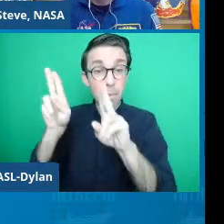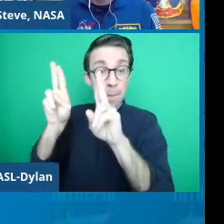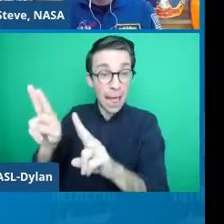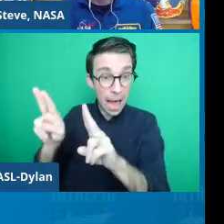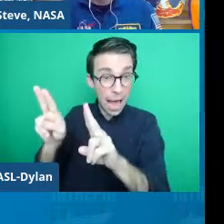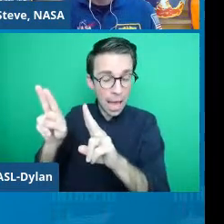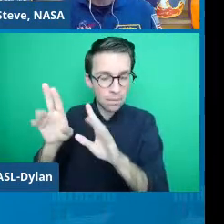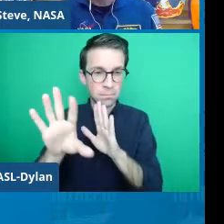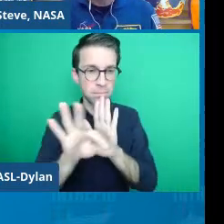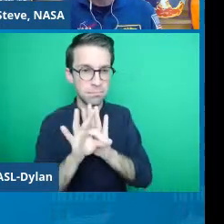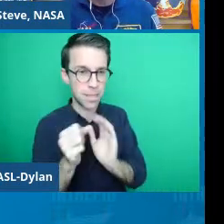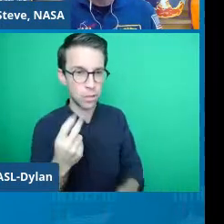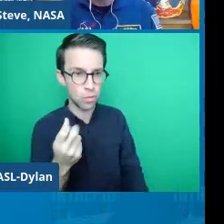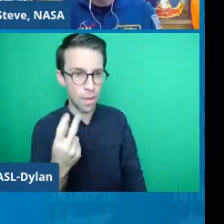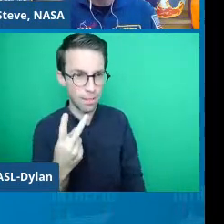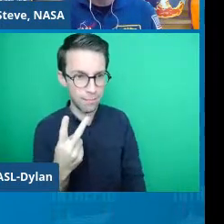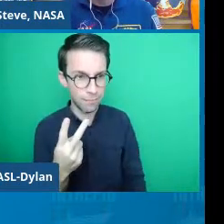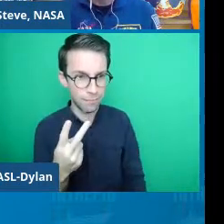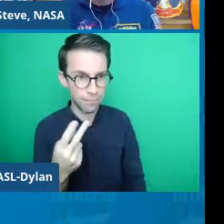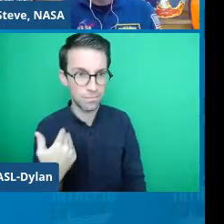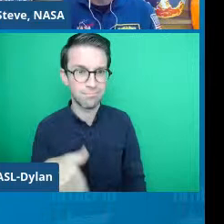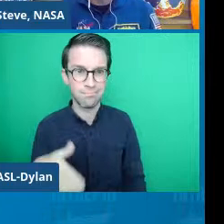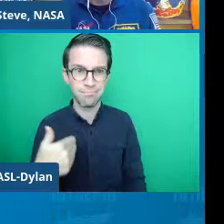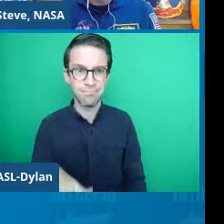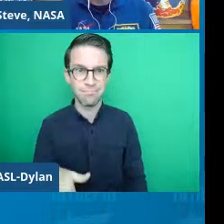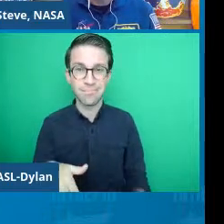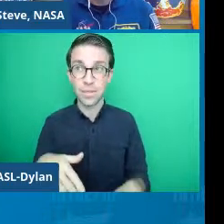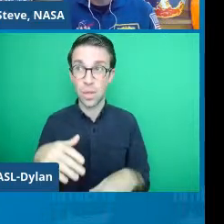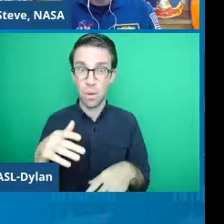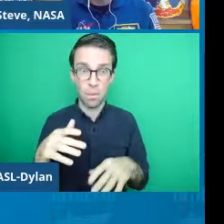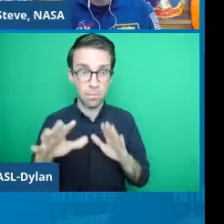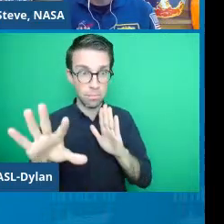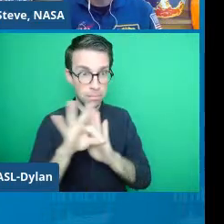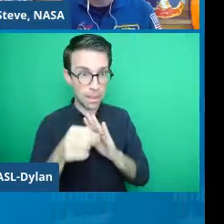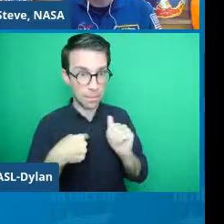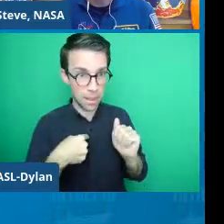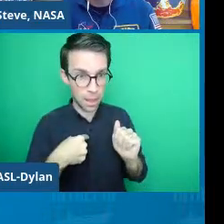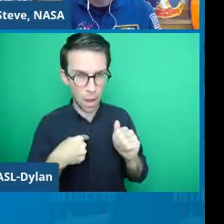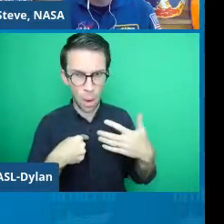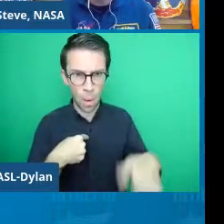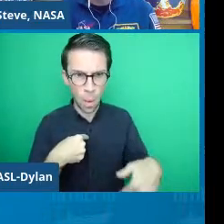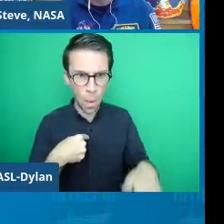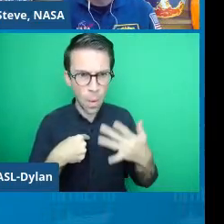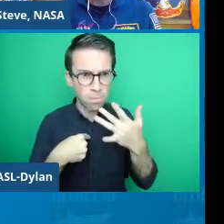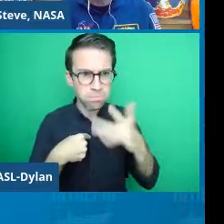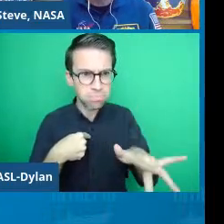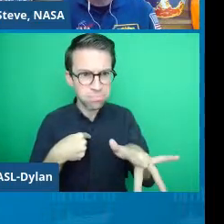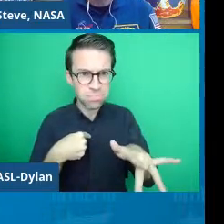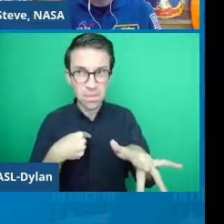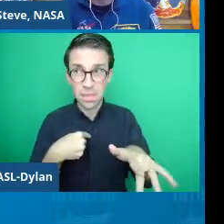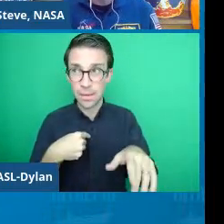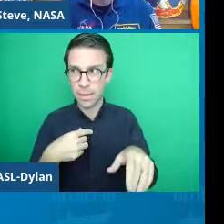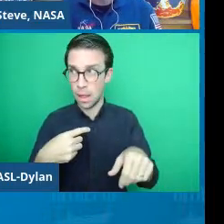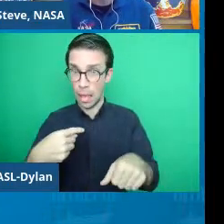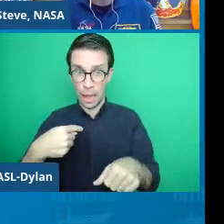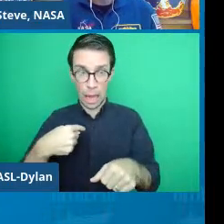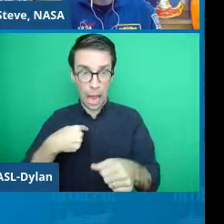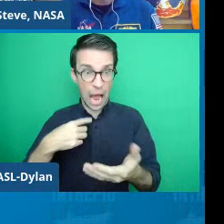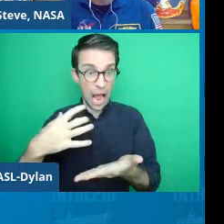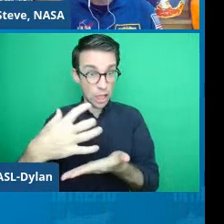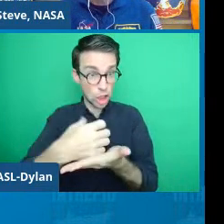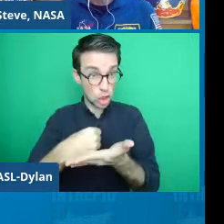you feel really fortunate when you get selected. You don't feel like you deserve to be there in a